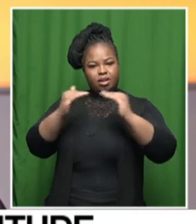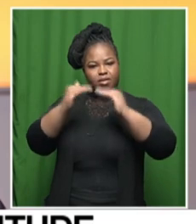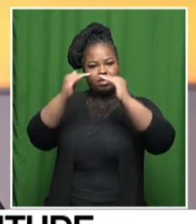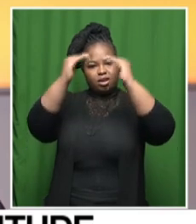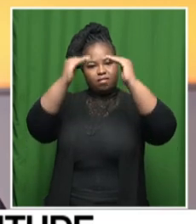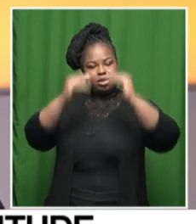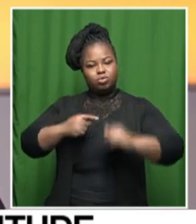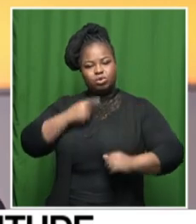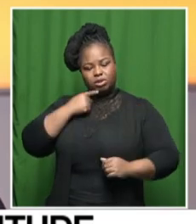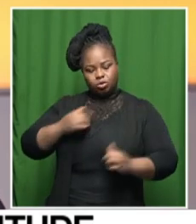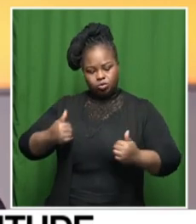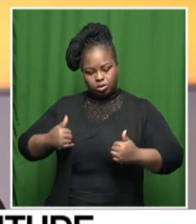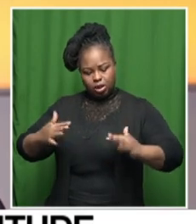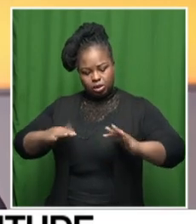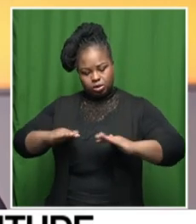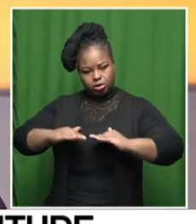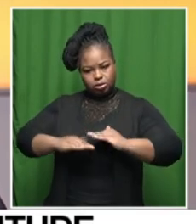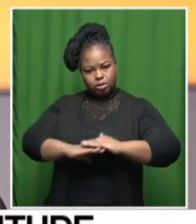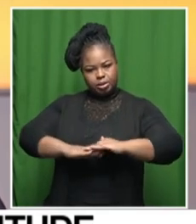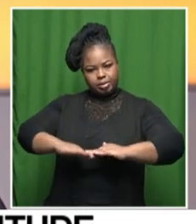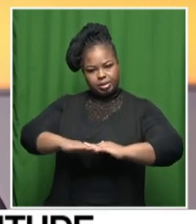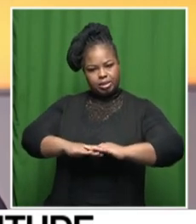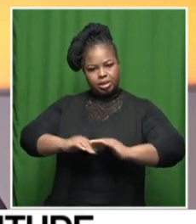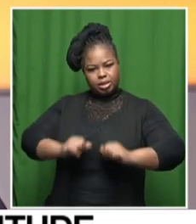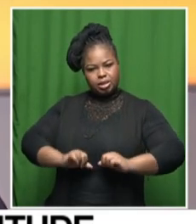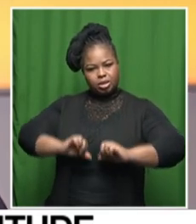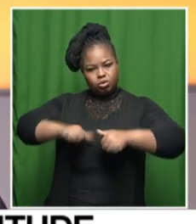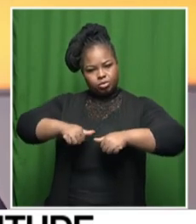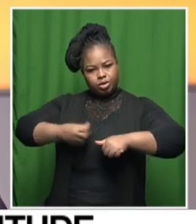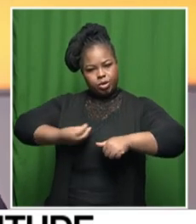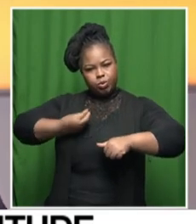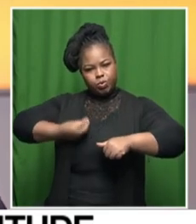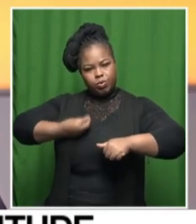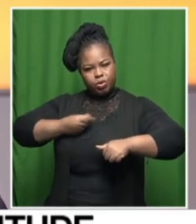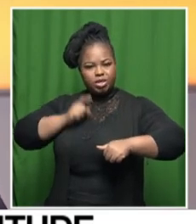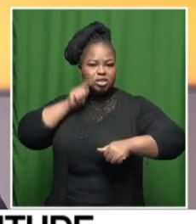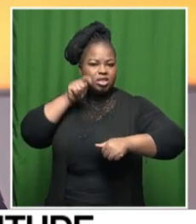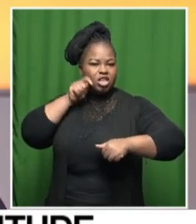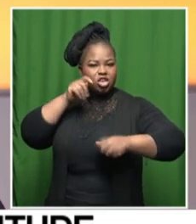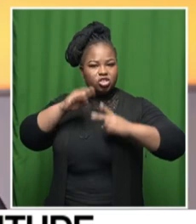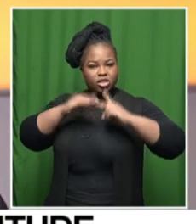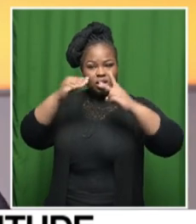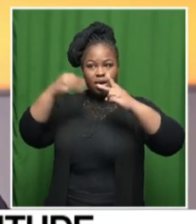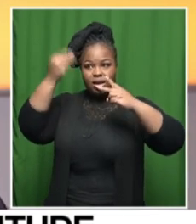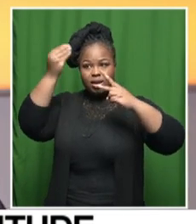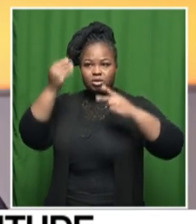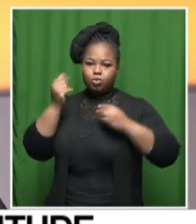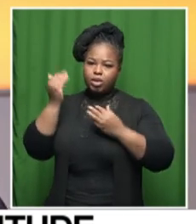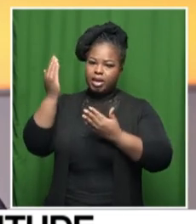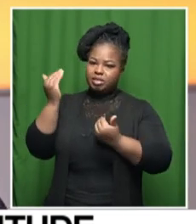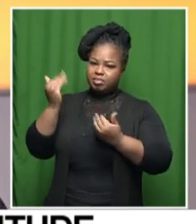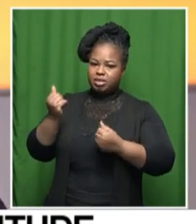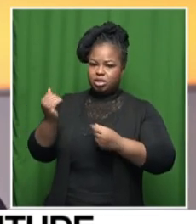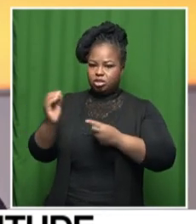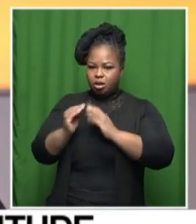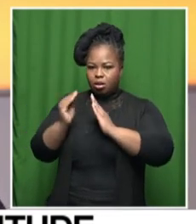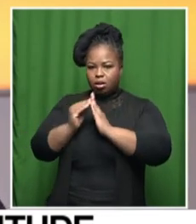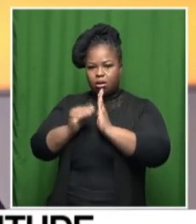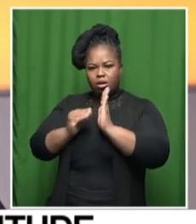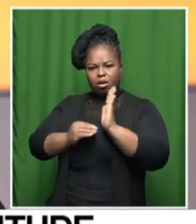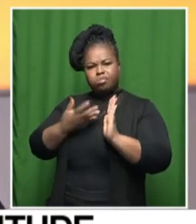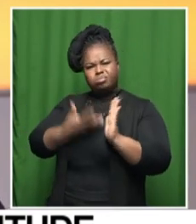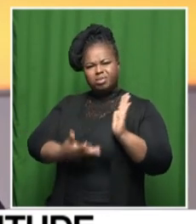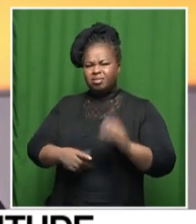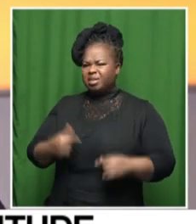formula that, okay, you go onto your teenage life and adulthood, this is what is expected to happen. But